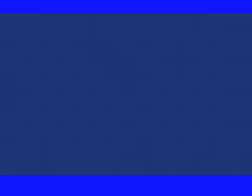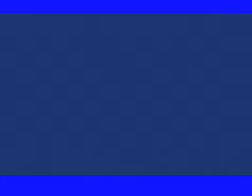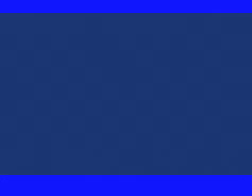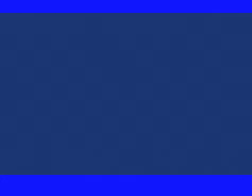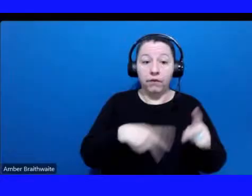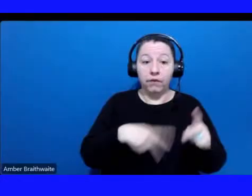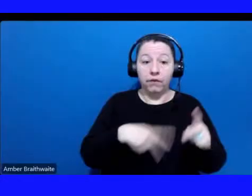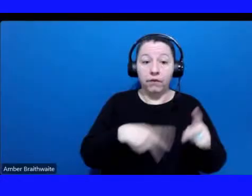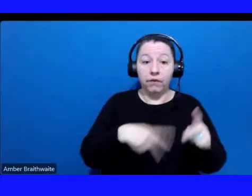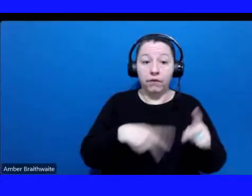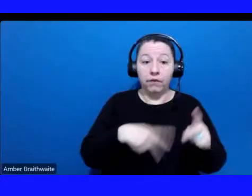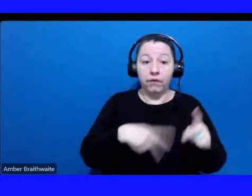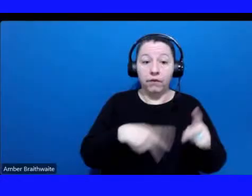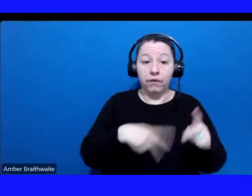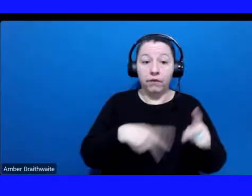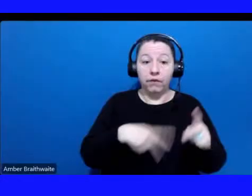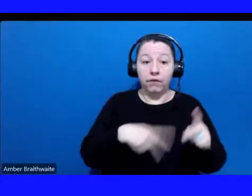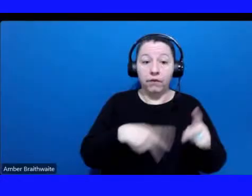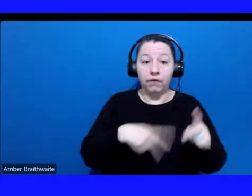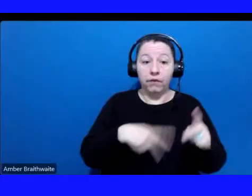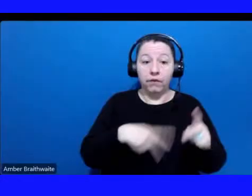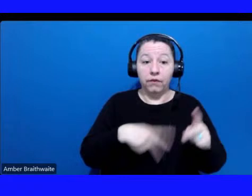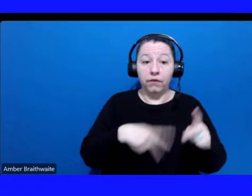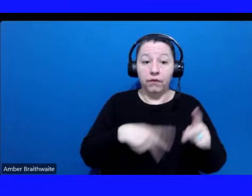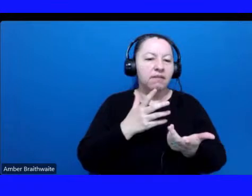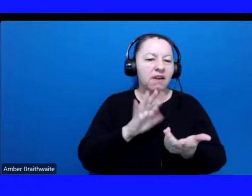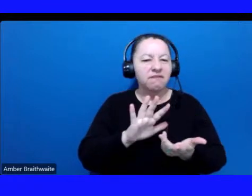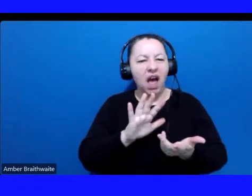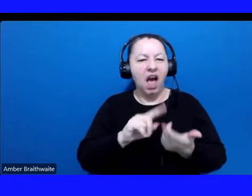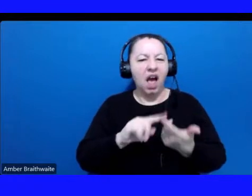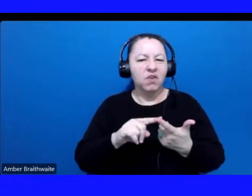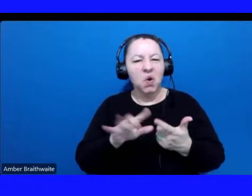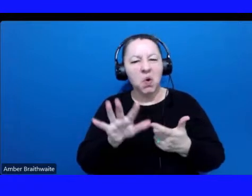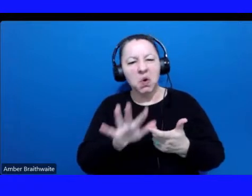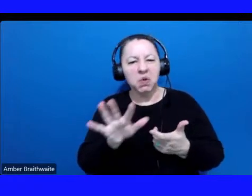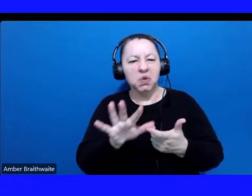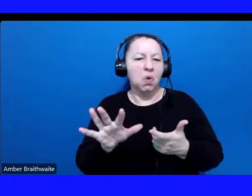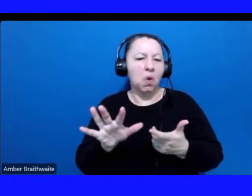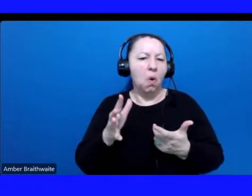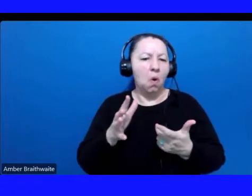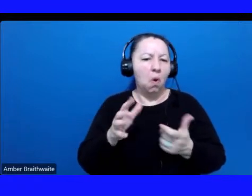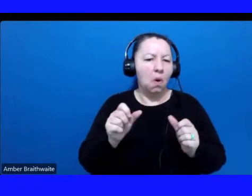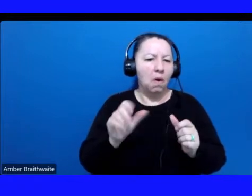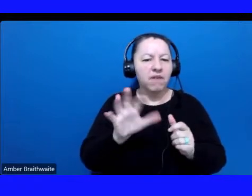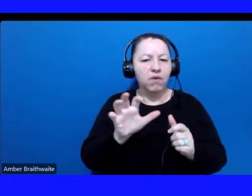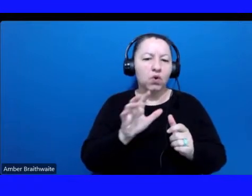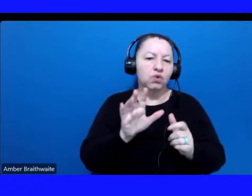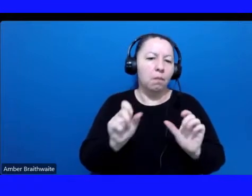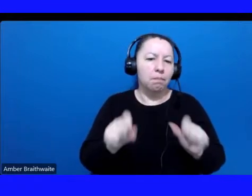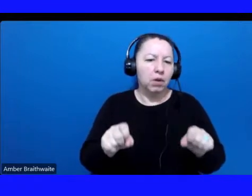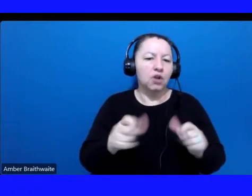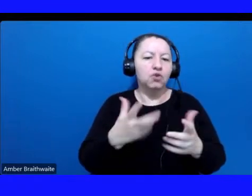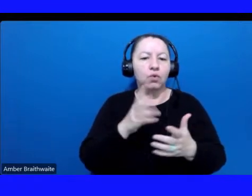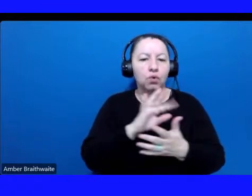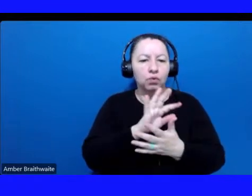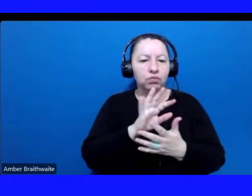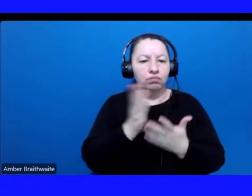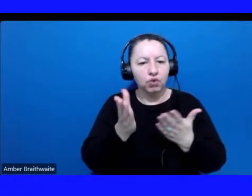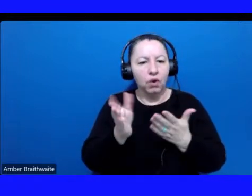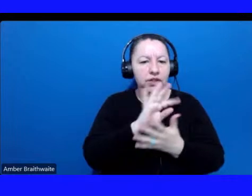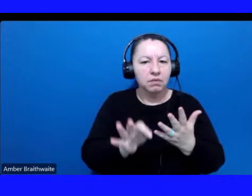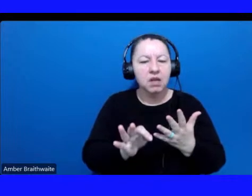is extra contractual service provided by Metroplus Health Plan to its members, regardless of their attributed